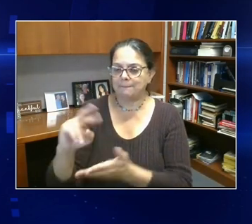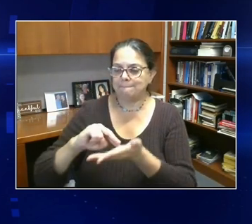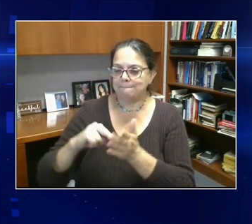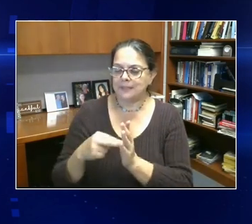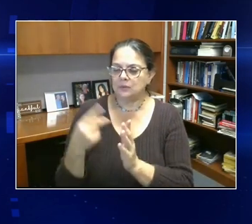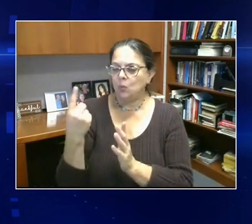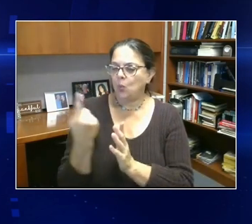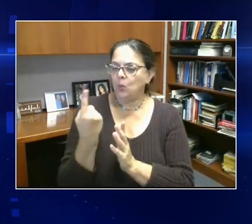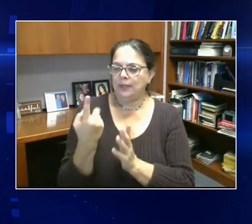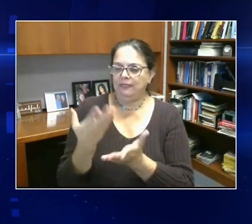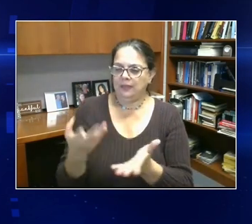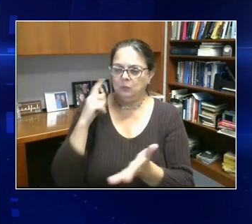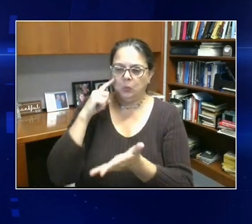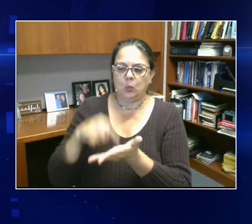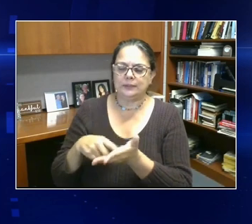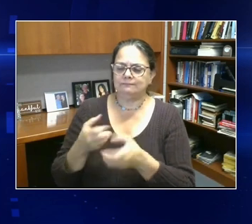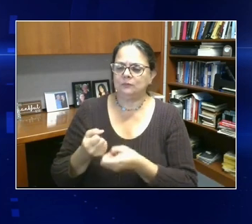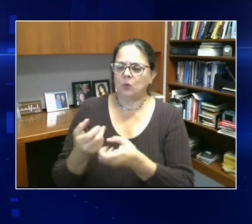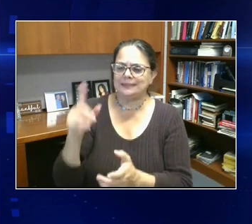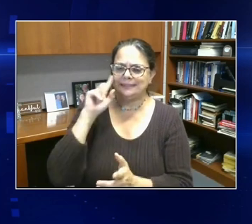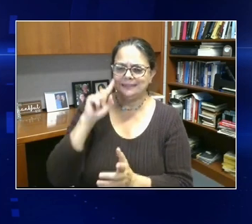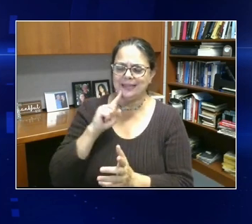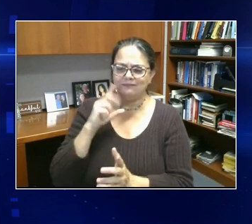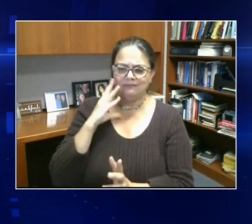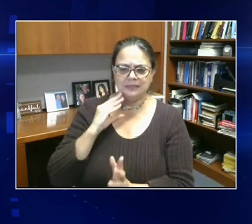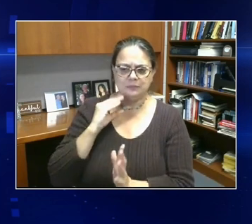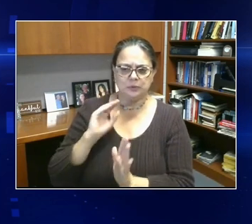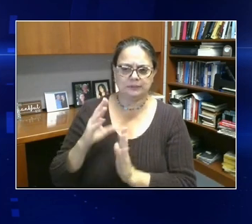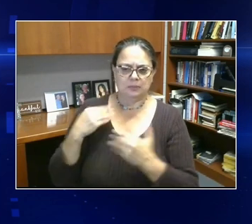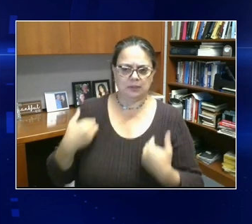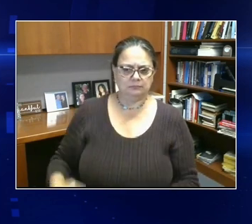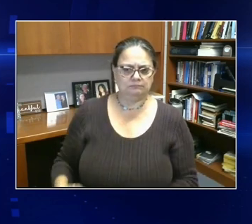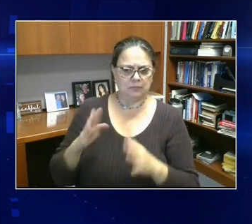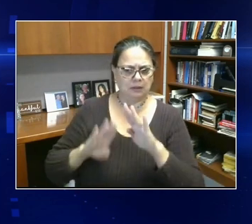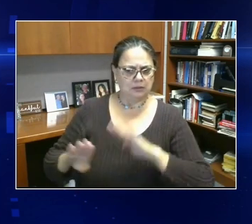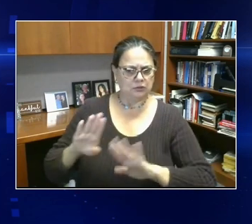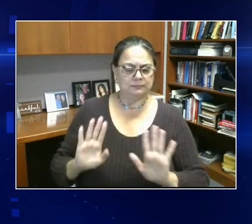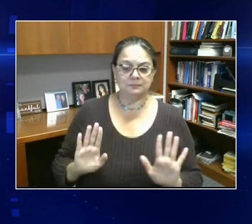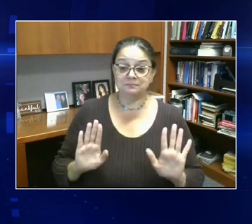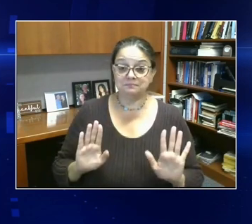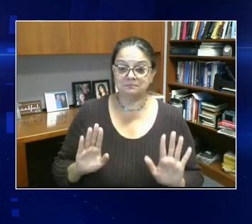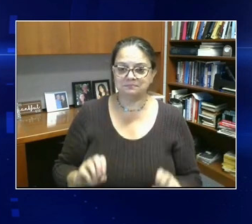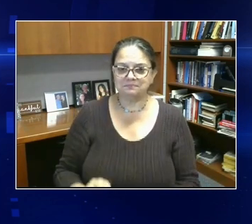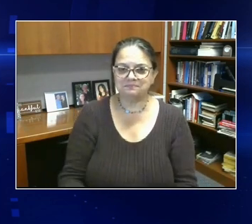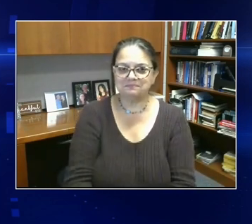as well as genes that are non-syndromic, meaning that their only biological effect is